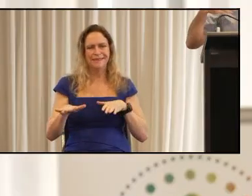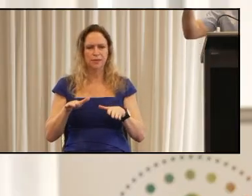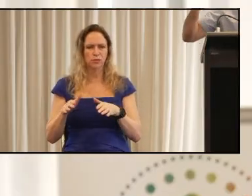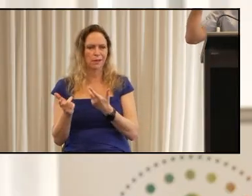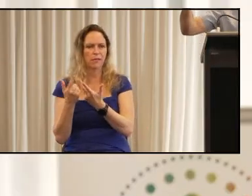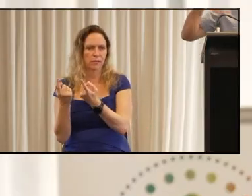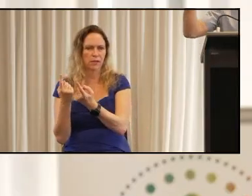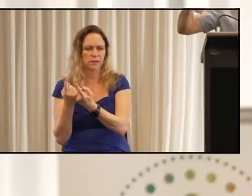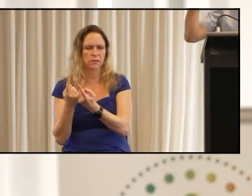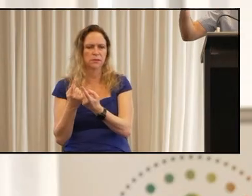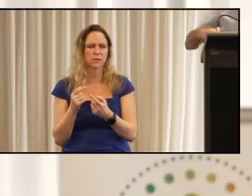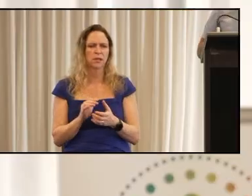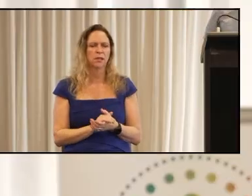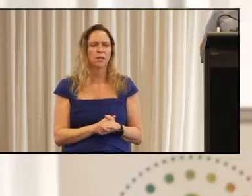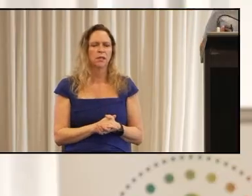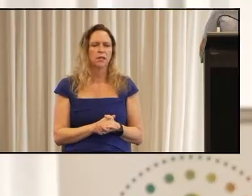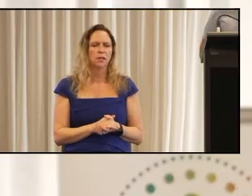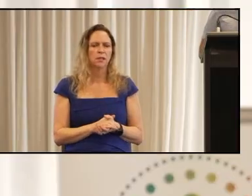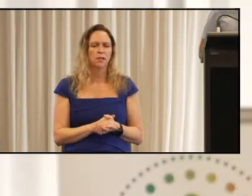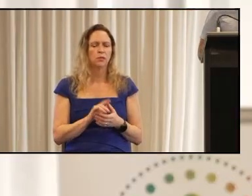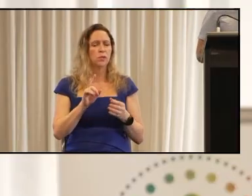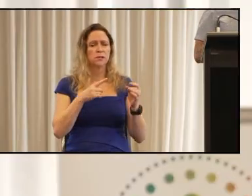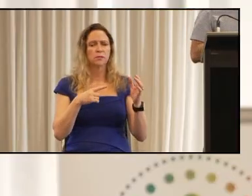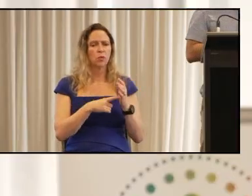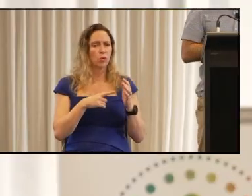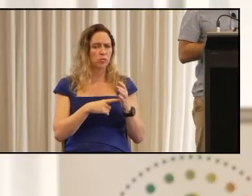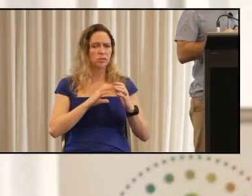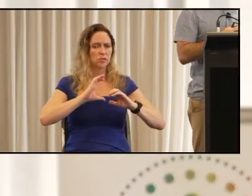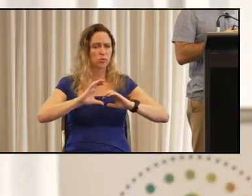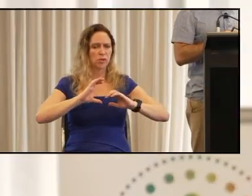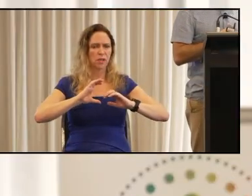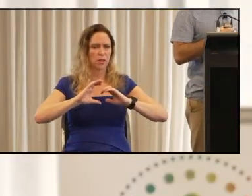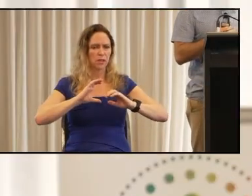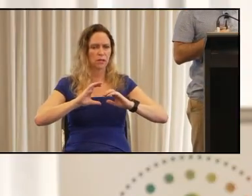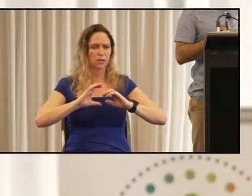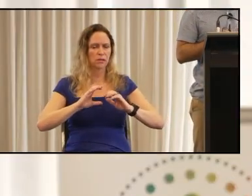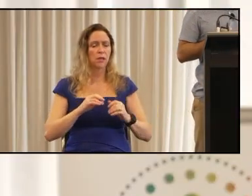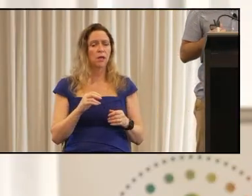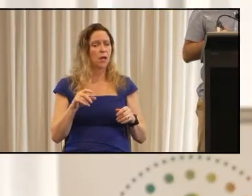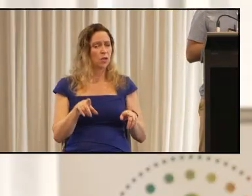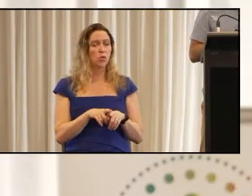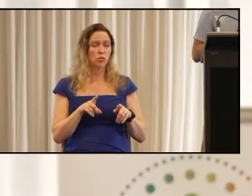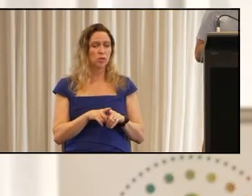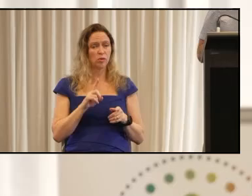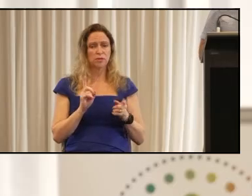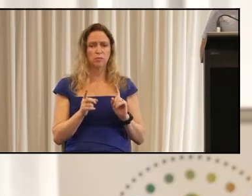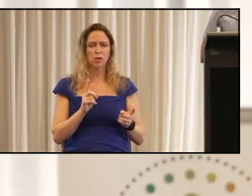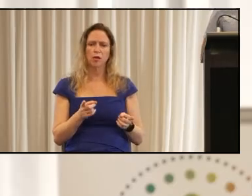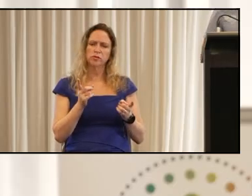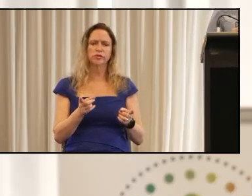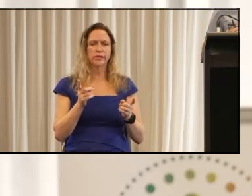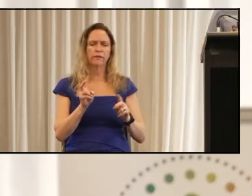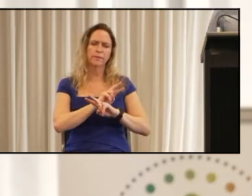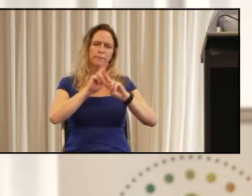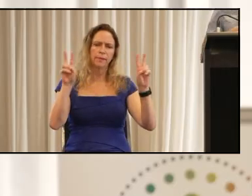continued communication and frequent communication, making space for silence and just being can be really hard. And